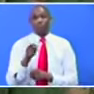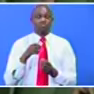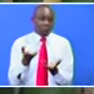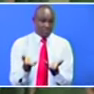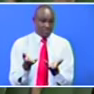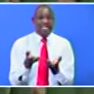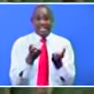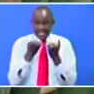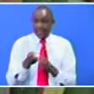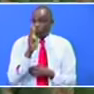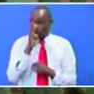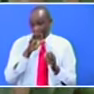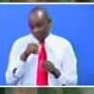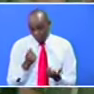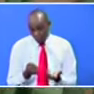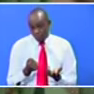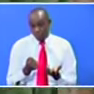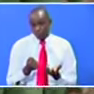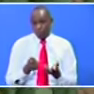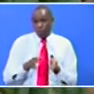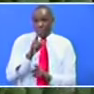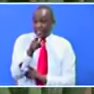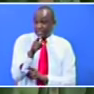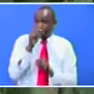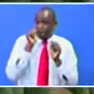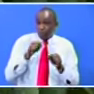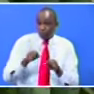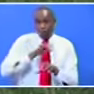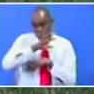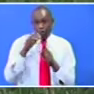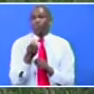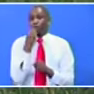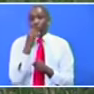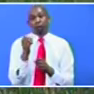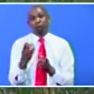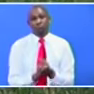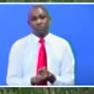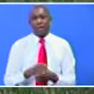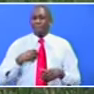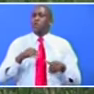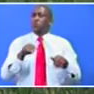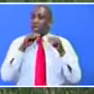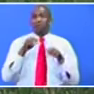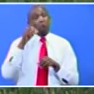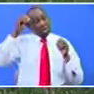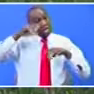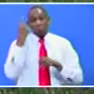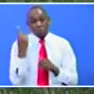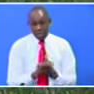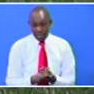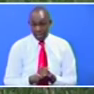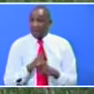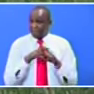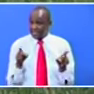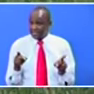which require water pumps and drip irrigation models to reach all the crops. Nilikuwa nagoja mvua tu peke yake.